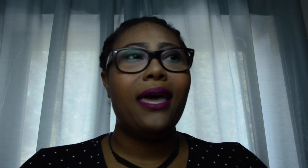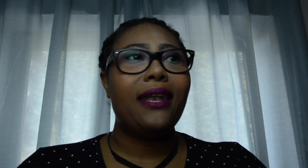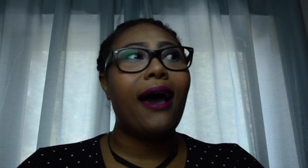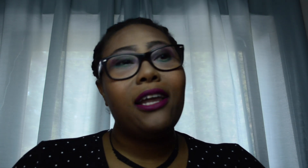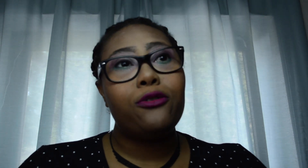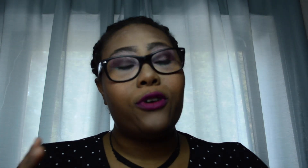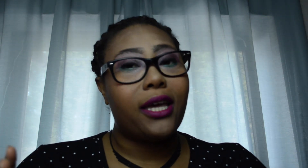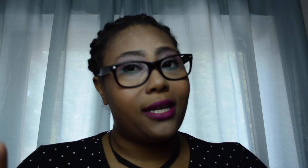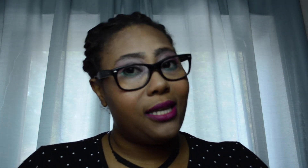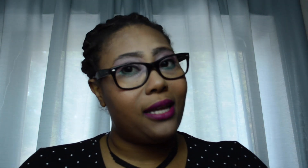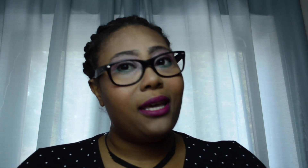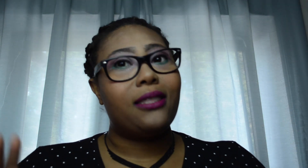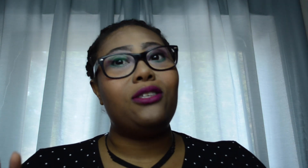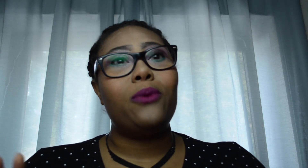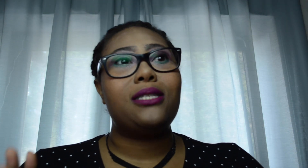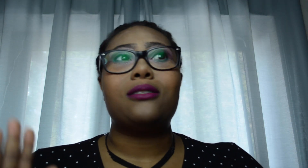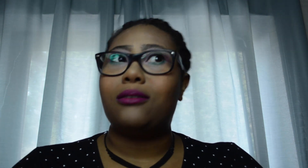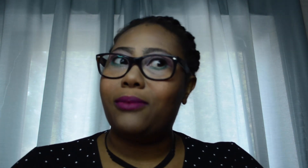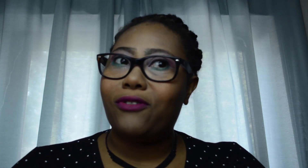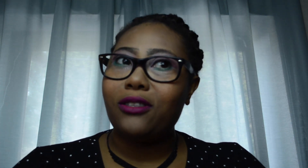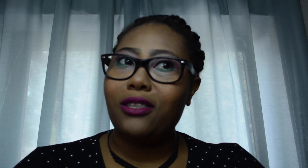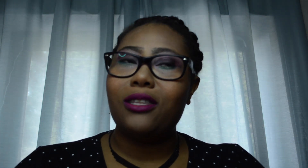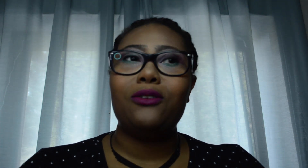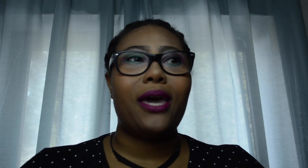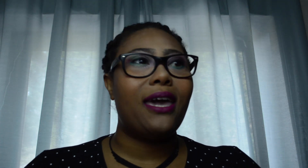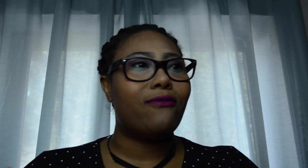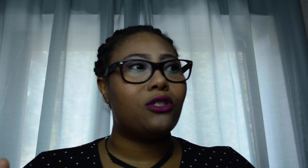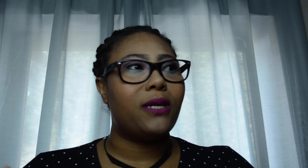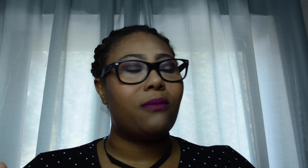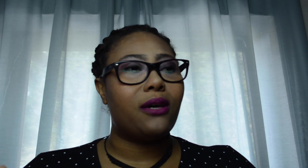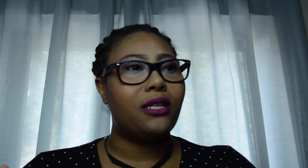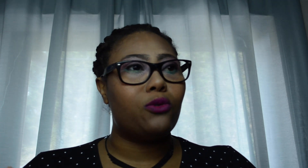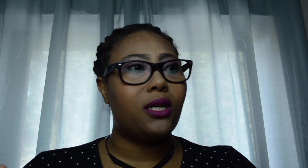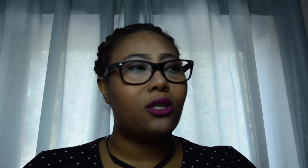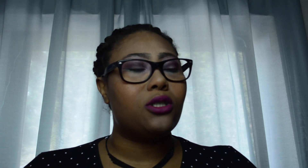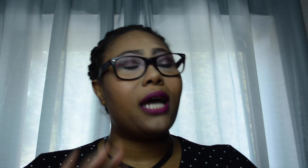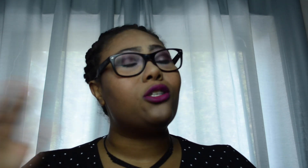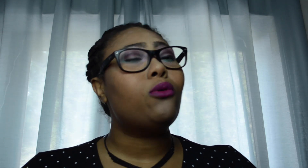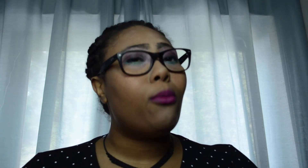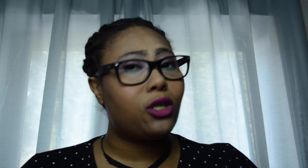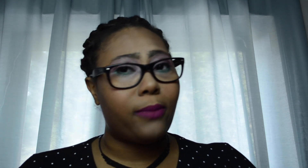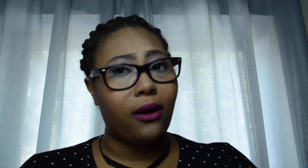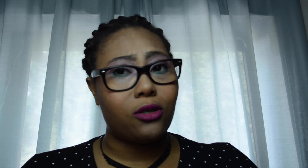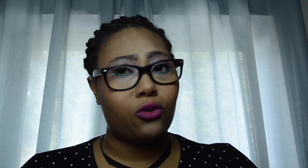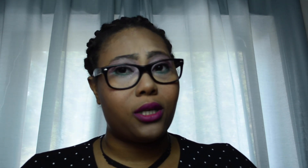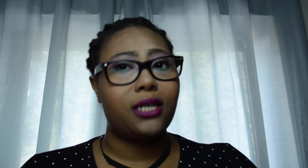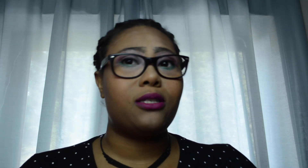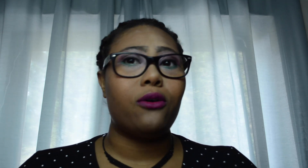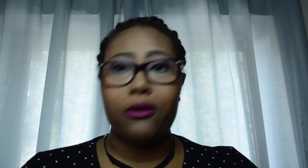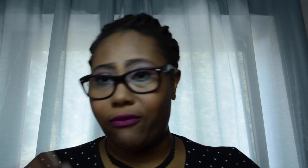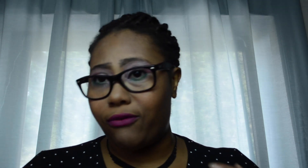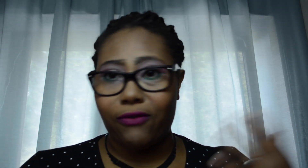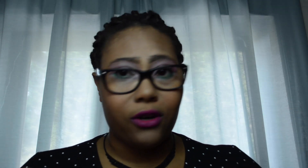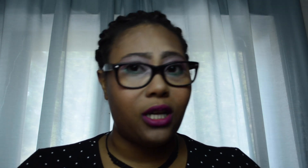way. Now, I do feel, like I said, the US is a little bit further than the UK if we're speaking about English-speaking countries. I don't know much about Australia,